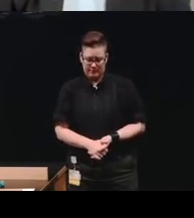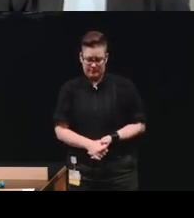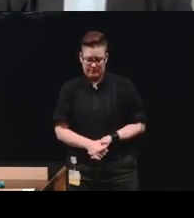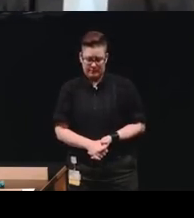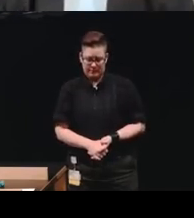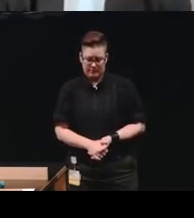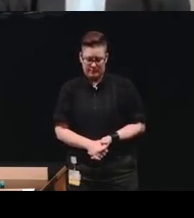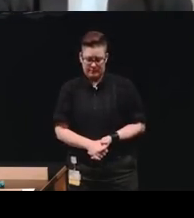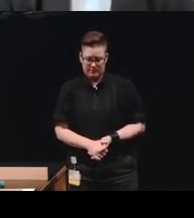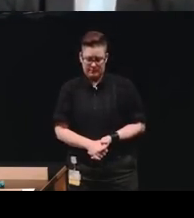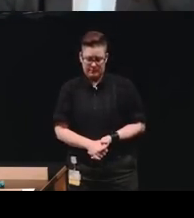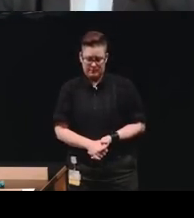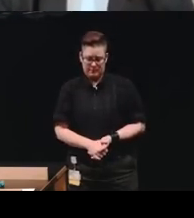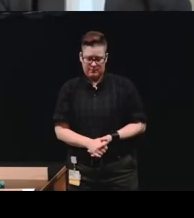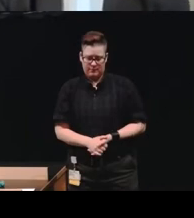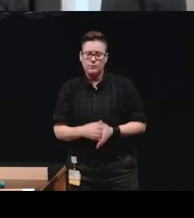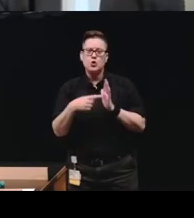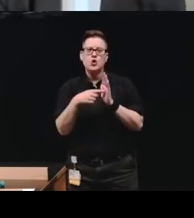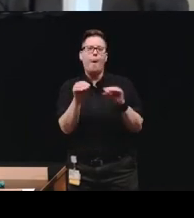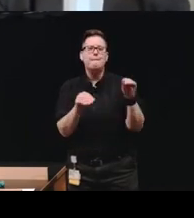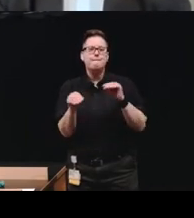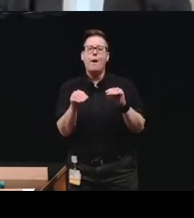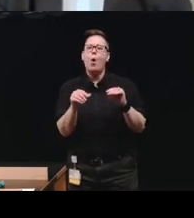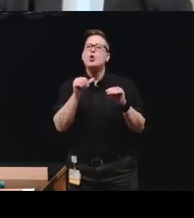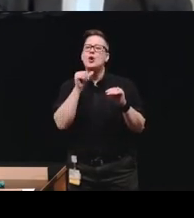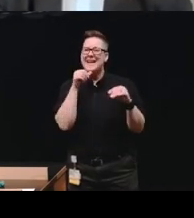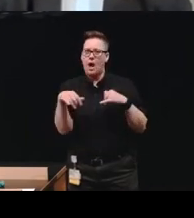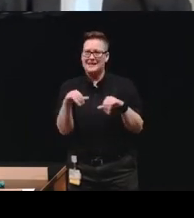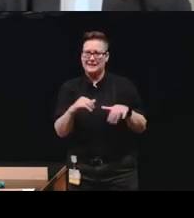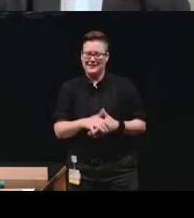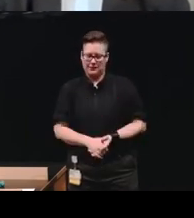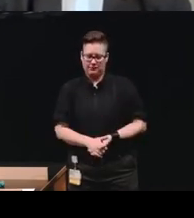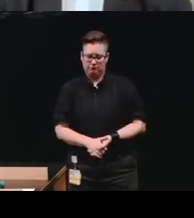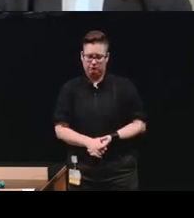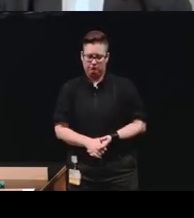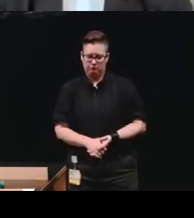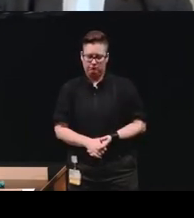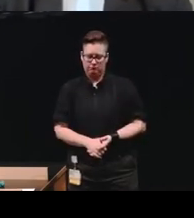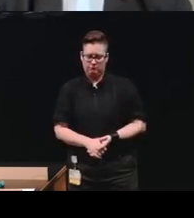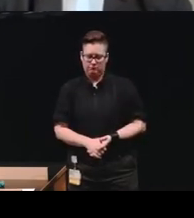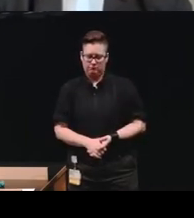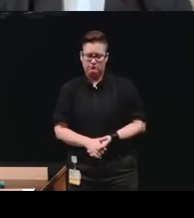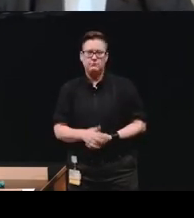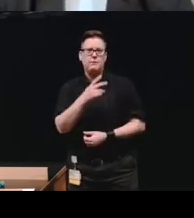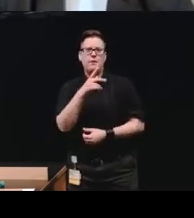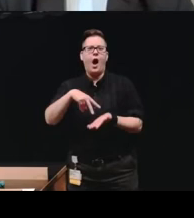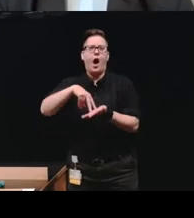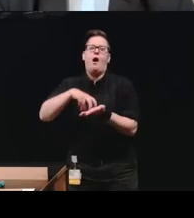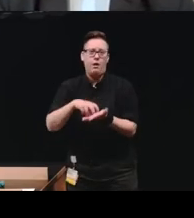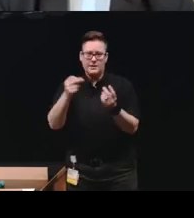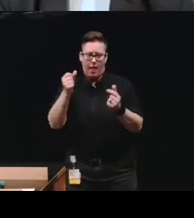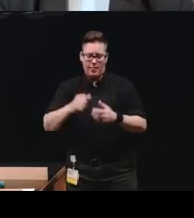This video highlights motor inconsistency. Okay. The patient has sudden knee buckling type